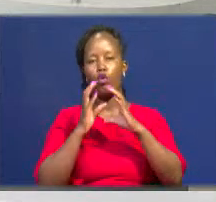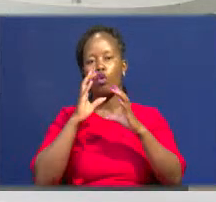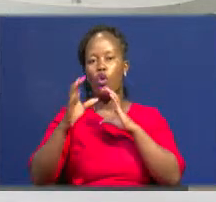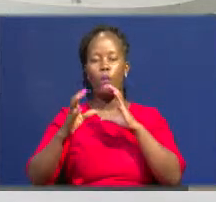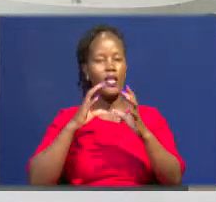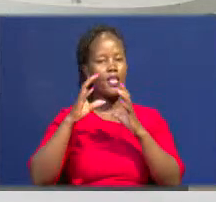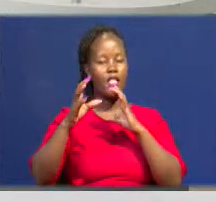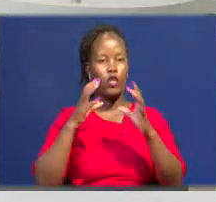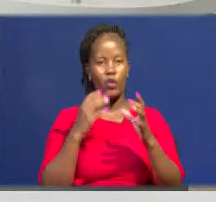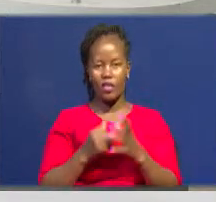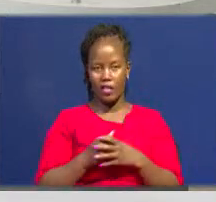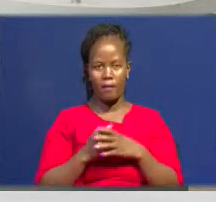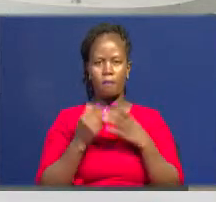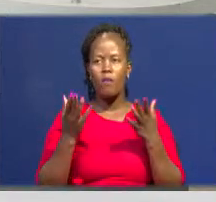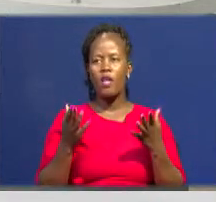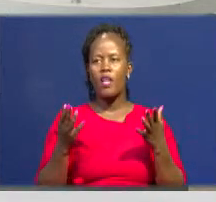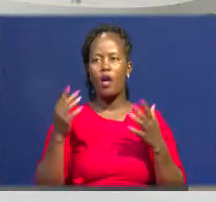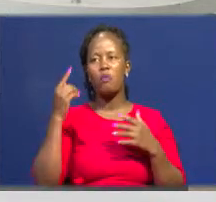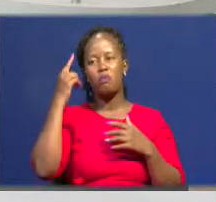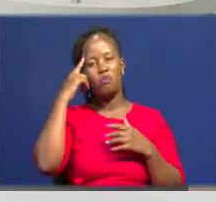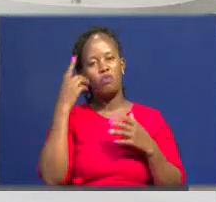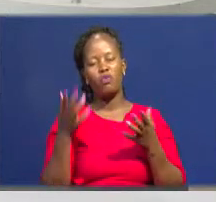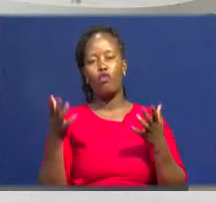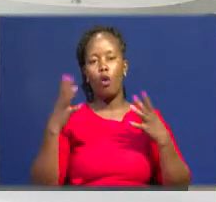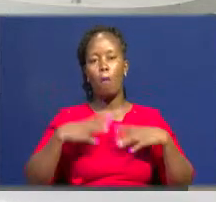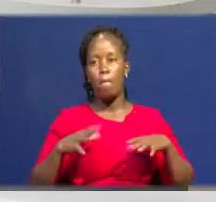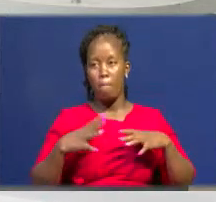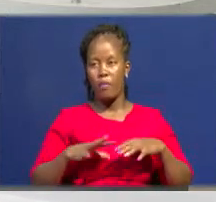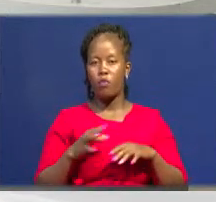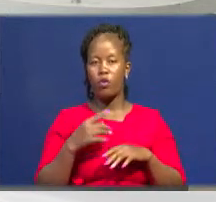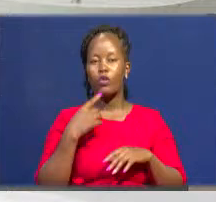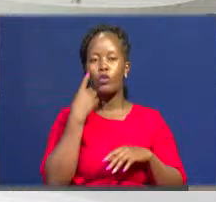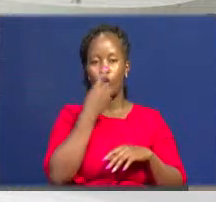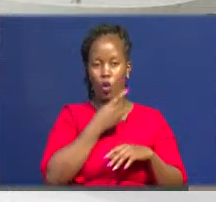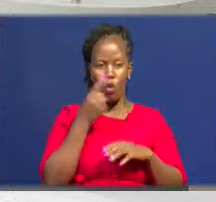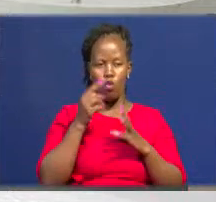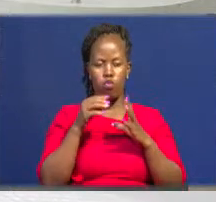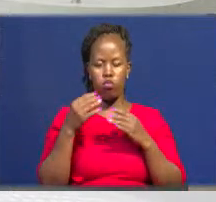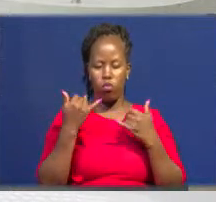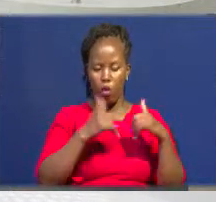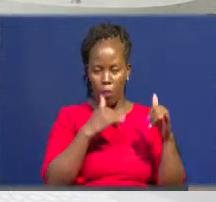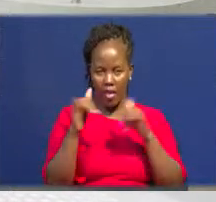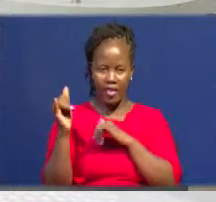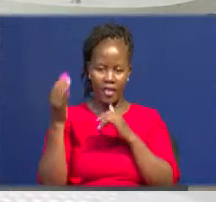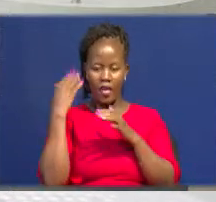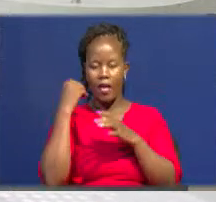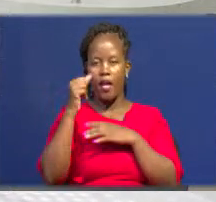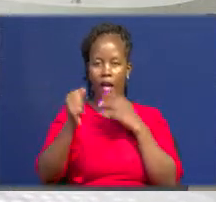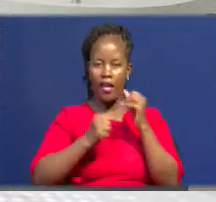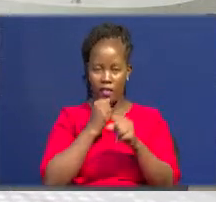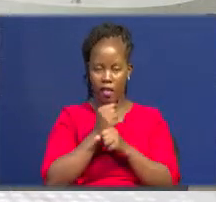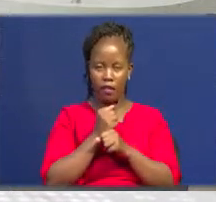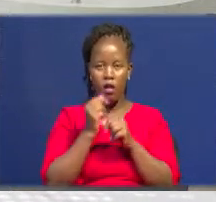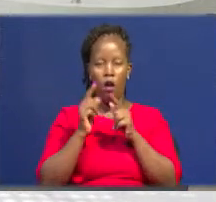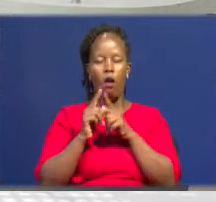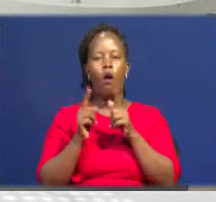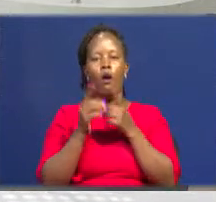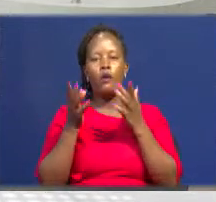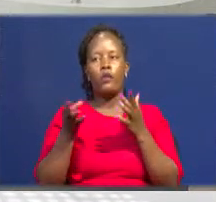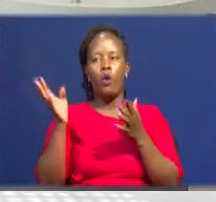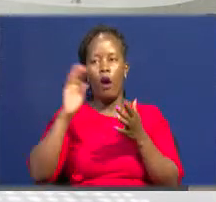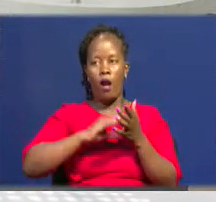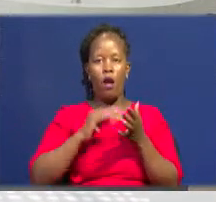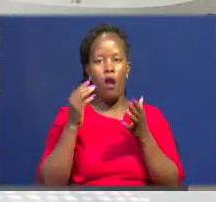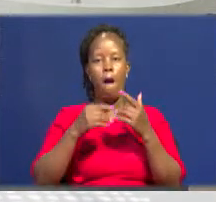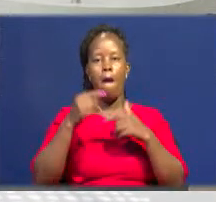Steffi, for those athletes, who were at the Beach Games last year and went to compete